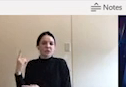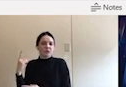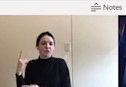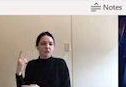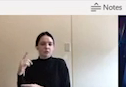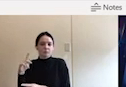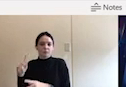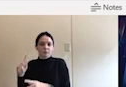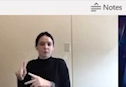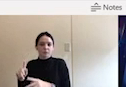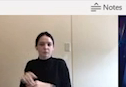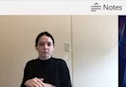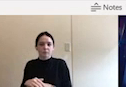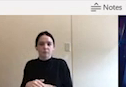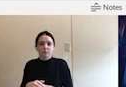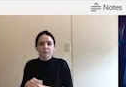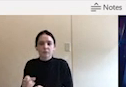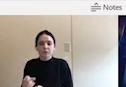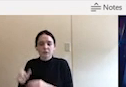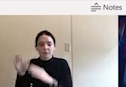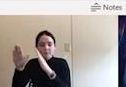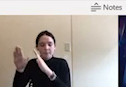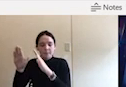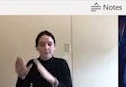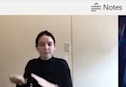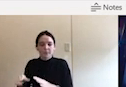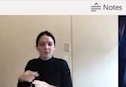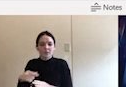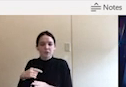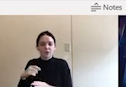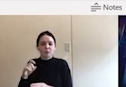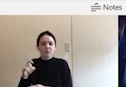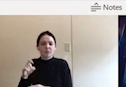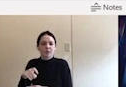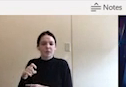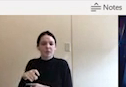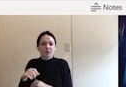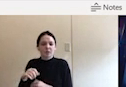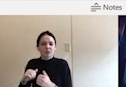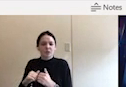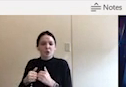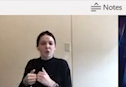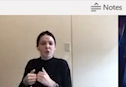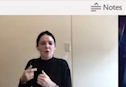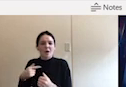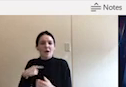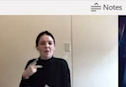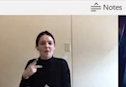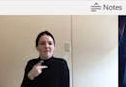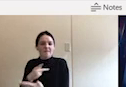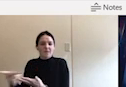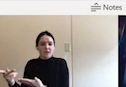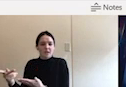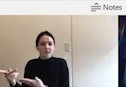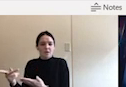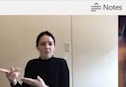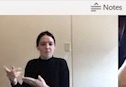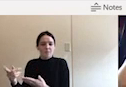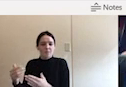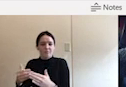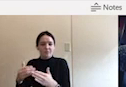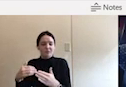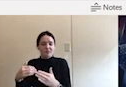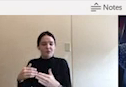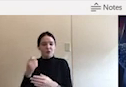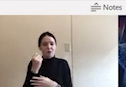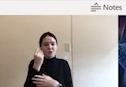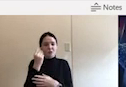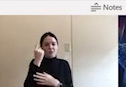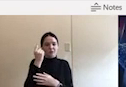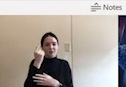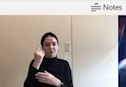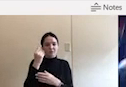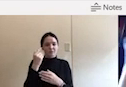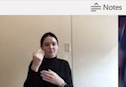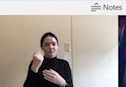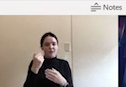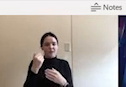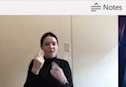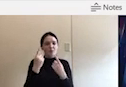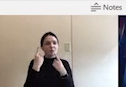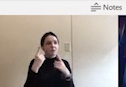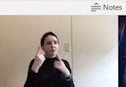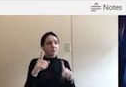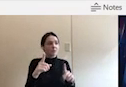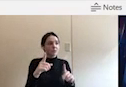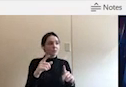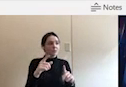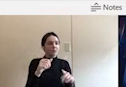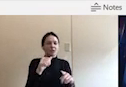amazing thing, because you need to know how you failed before you learn how to succeed. No. We have to speak the right language. It's not what